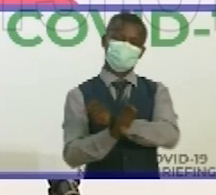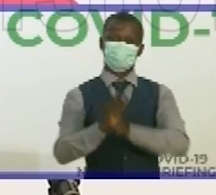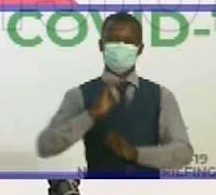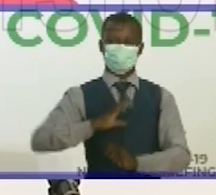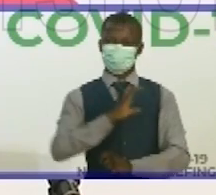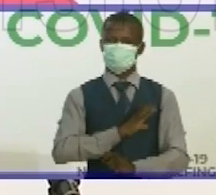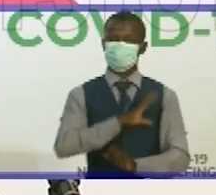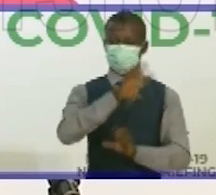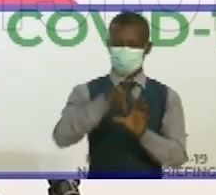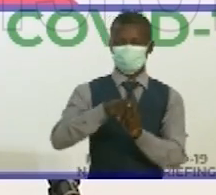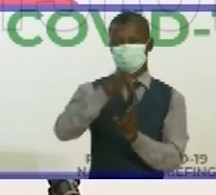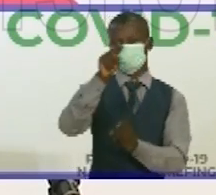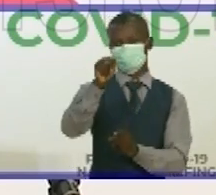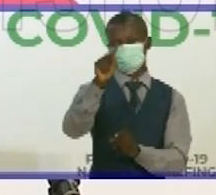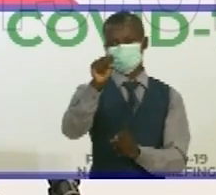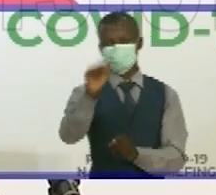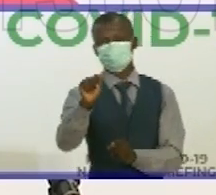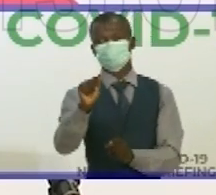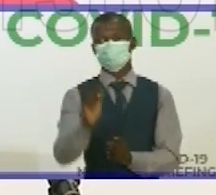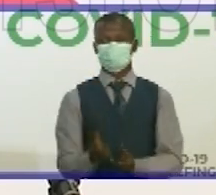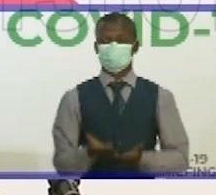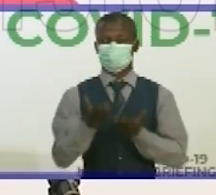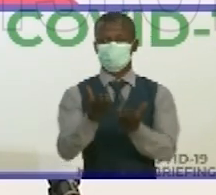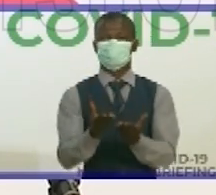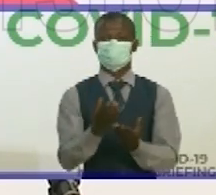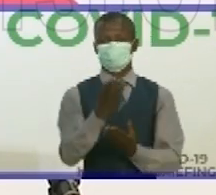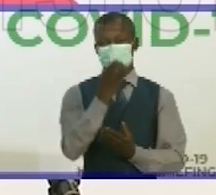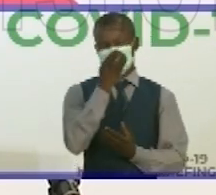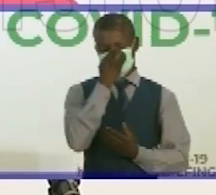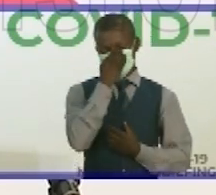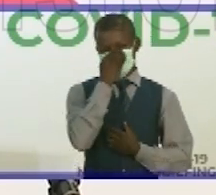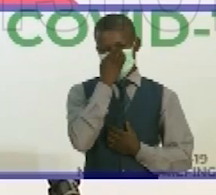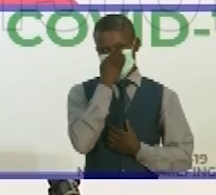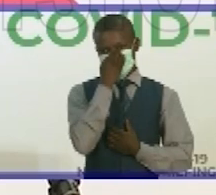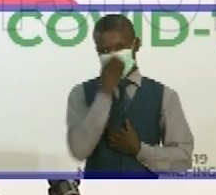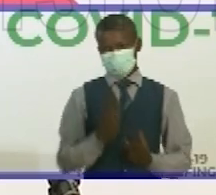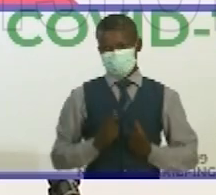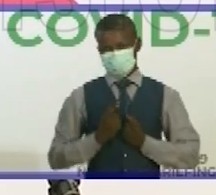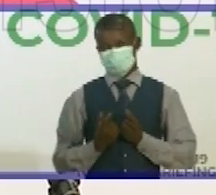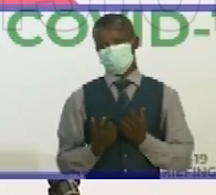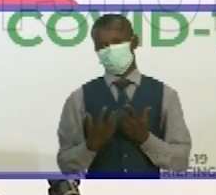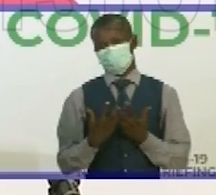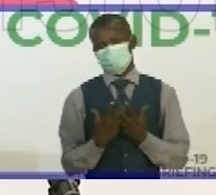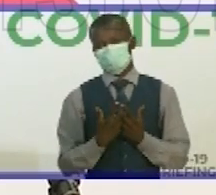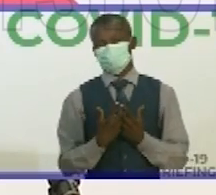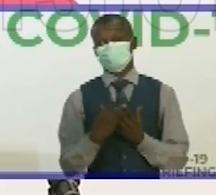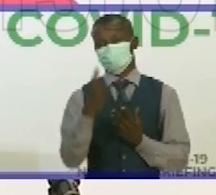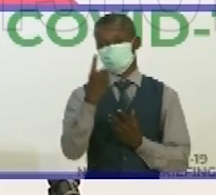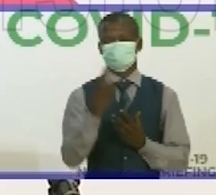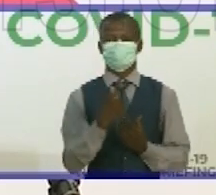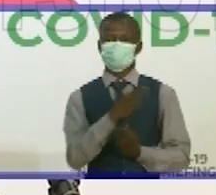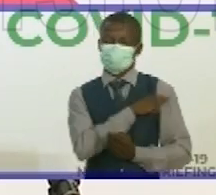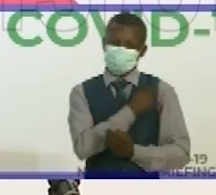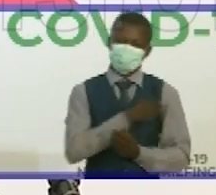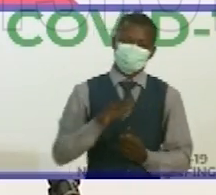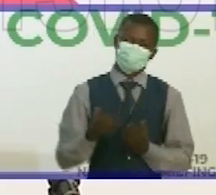MTN for the donation of 35 oxygen concentrators, 1 ambulance, and 500